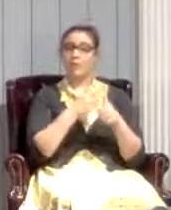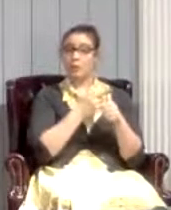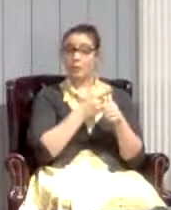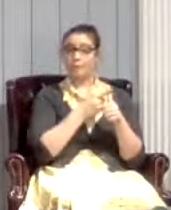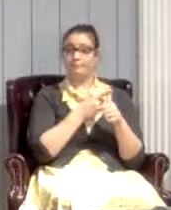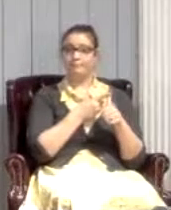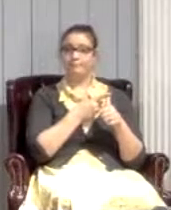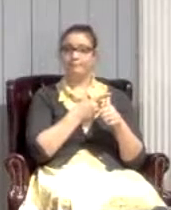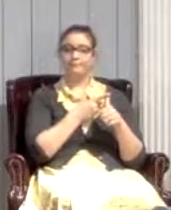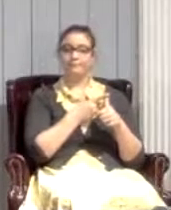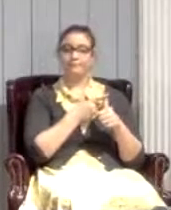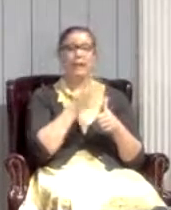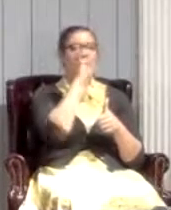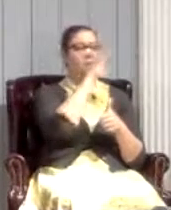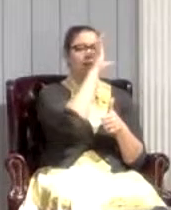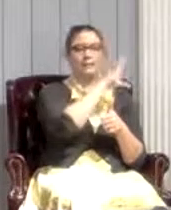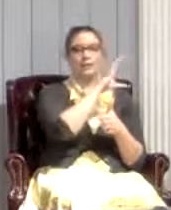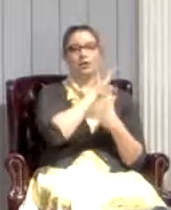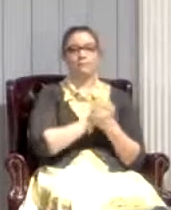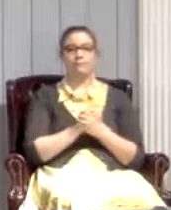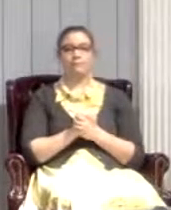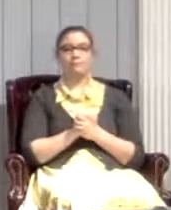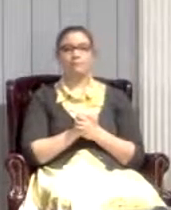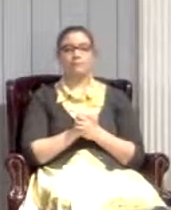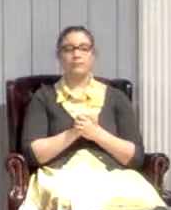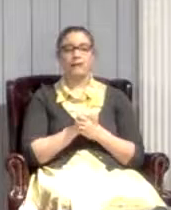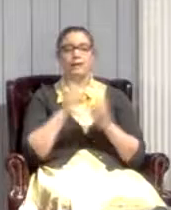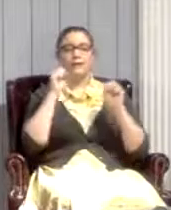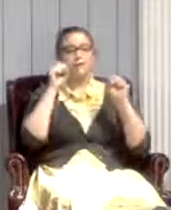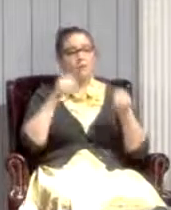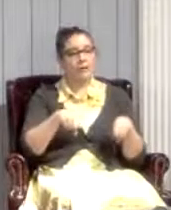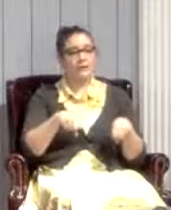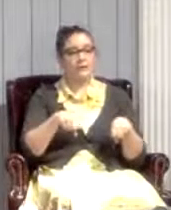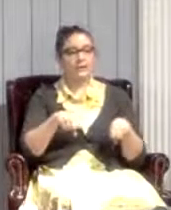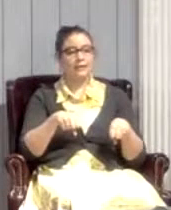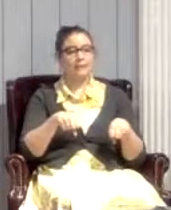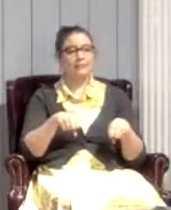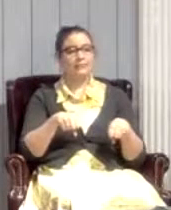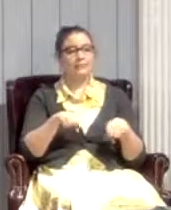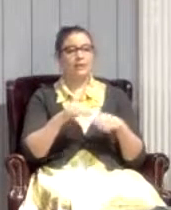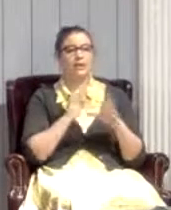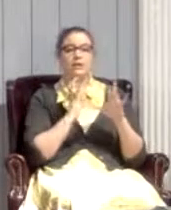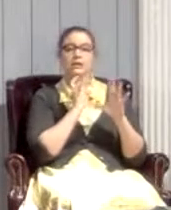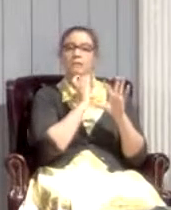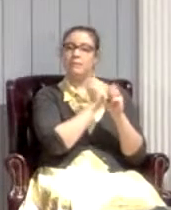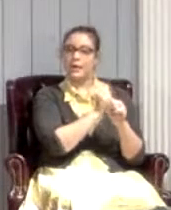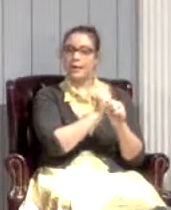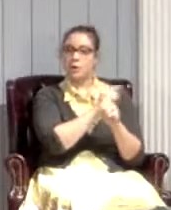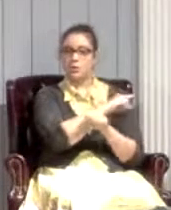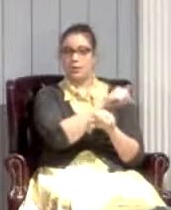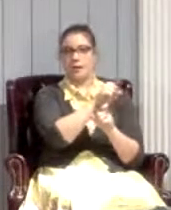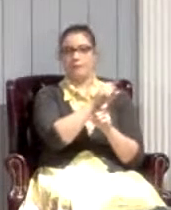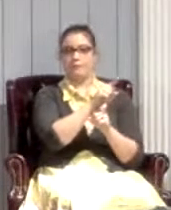all, beseeching. He had the ability to appeal to them,